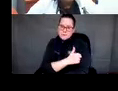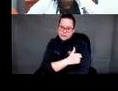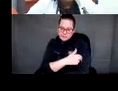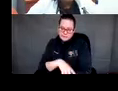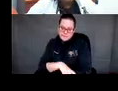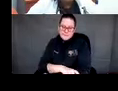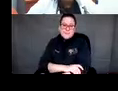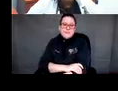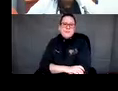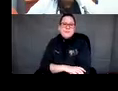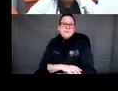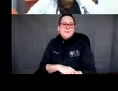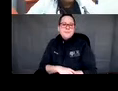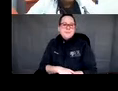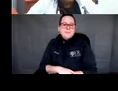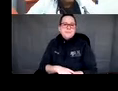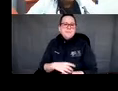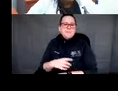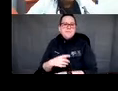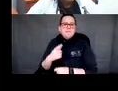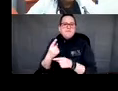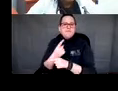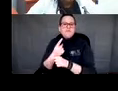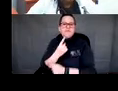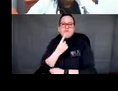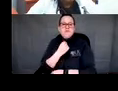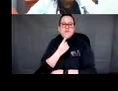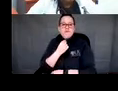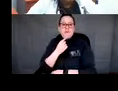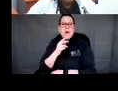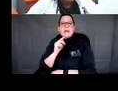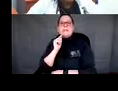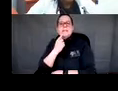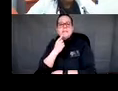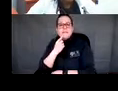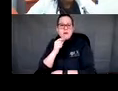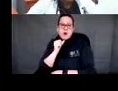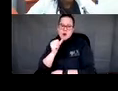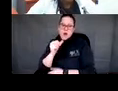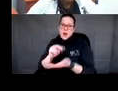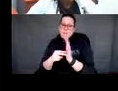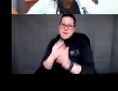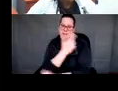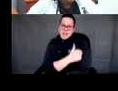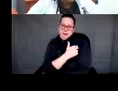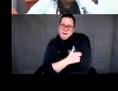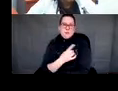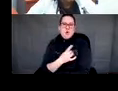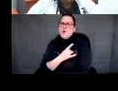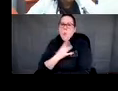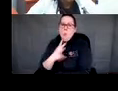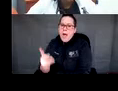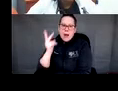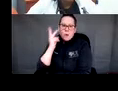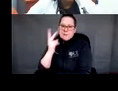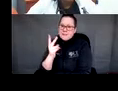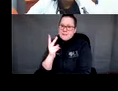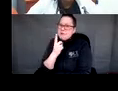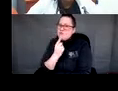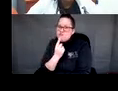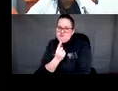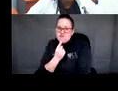If you see just regular red, then again, it's severe but not hospitalized. So we don't like to see anything that looks like